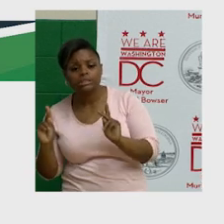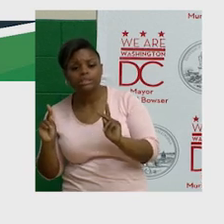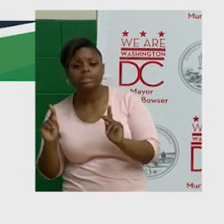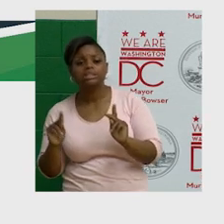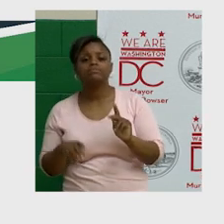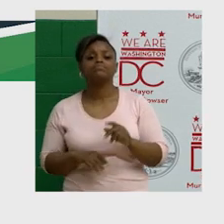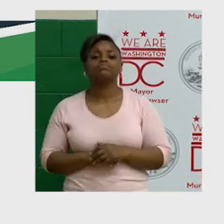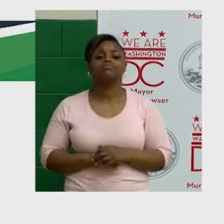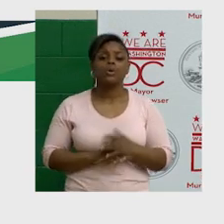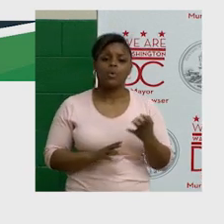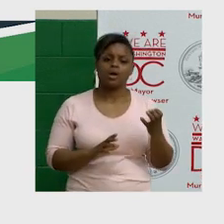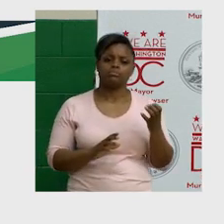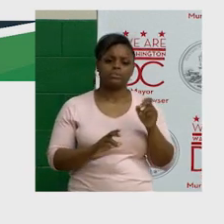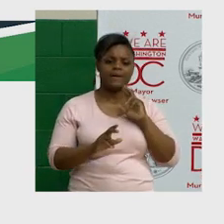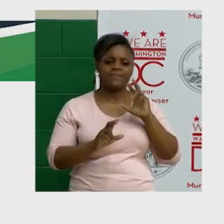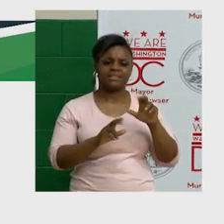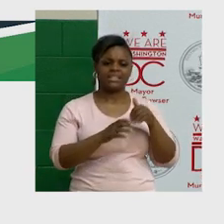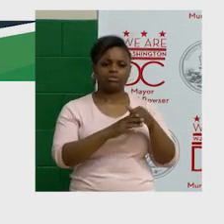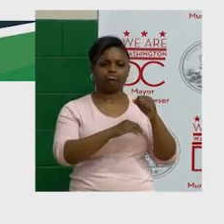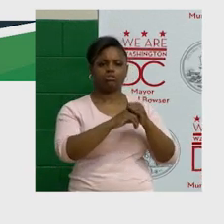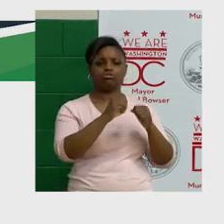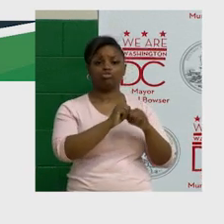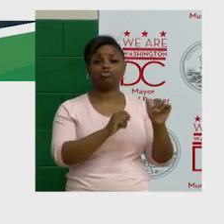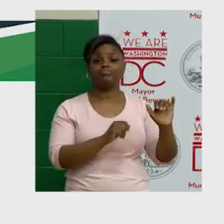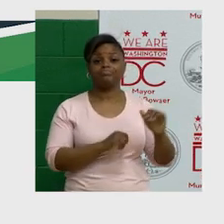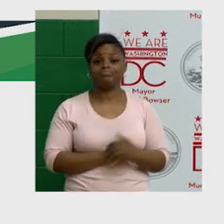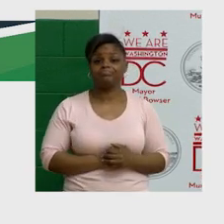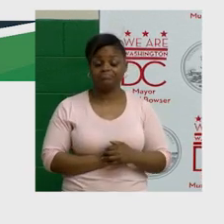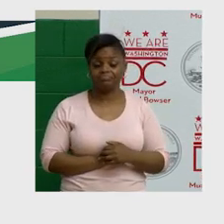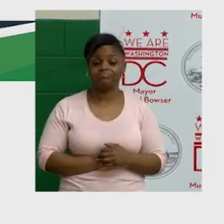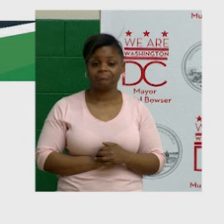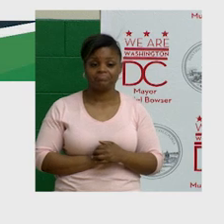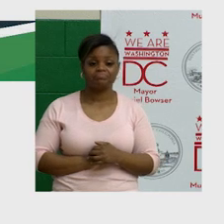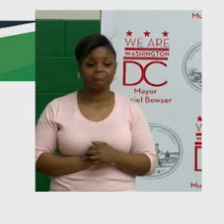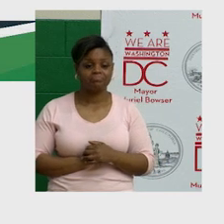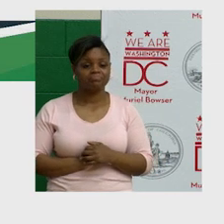substantial investments in infrastructure and our community spaces.